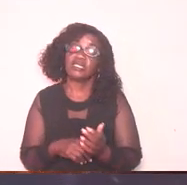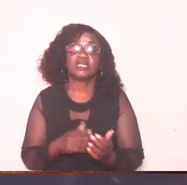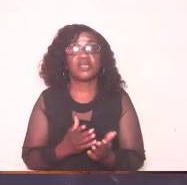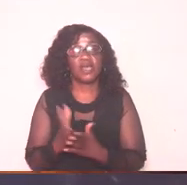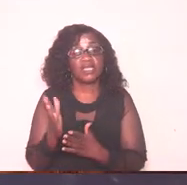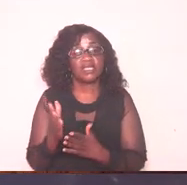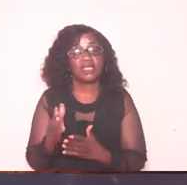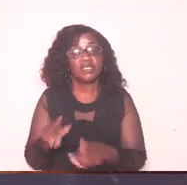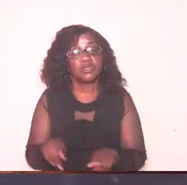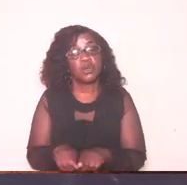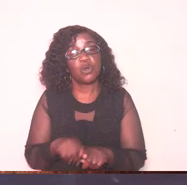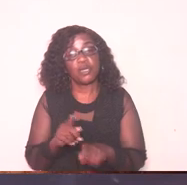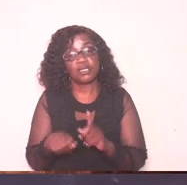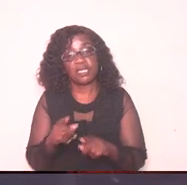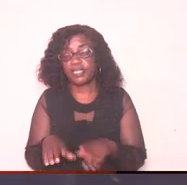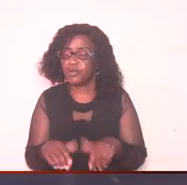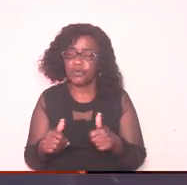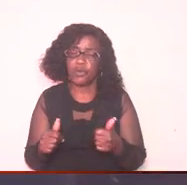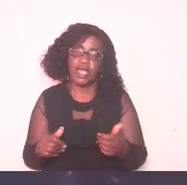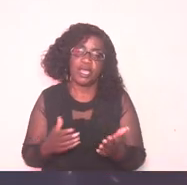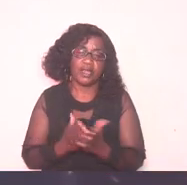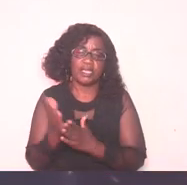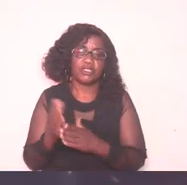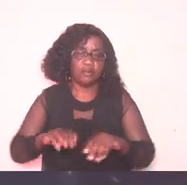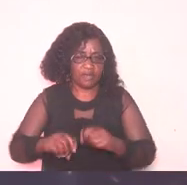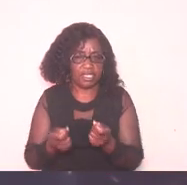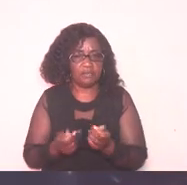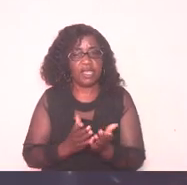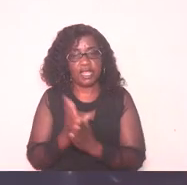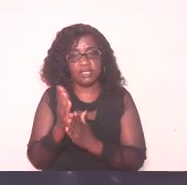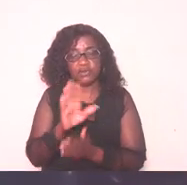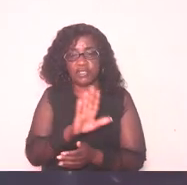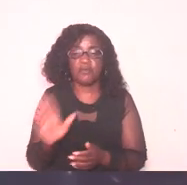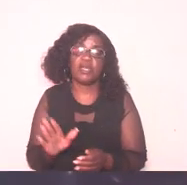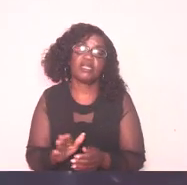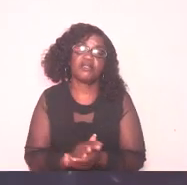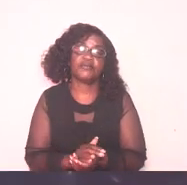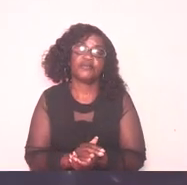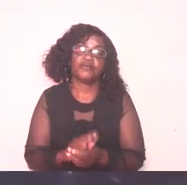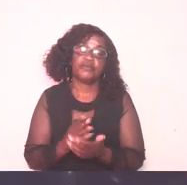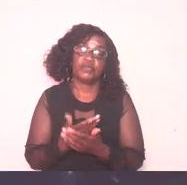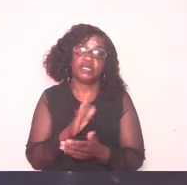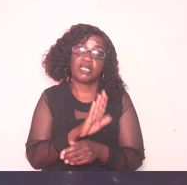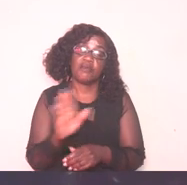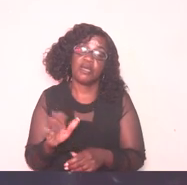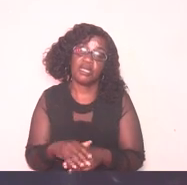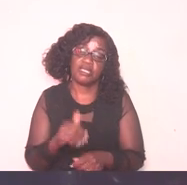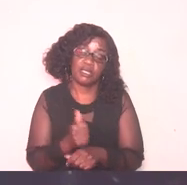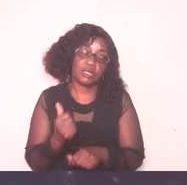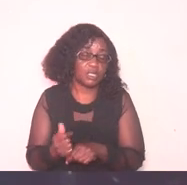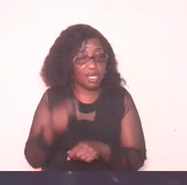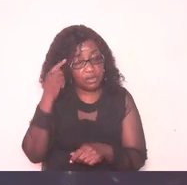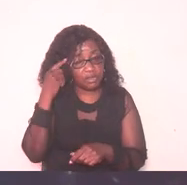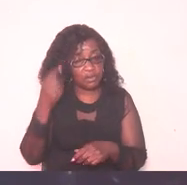effect, at the end of the day, we are saying that we have no right to take away someone's need and repress their needs, hence leading to other